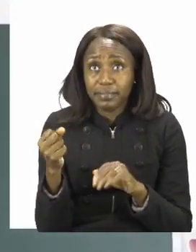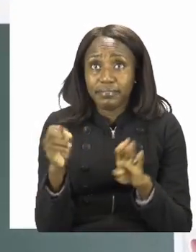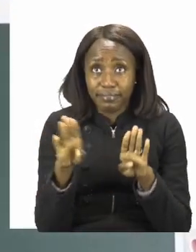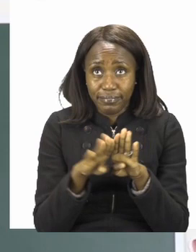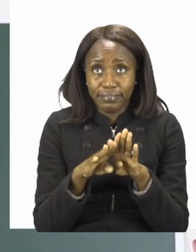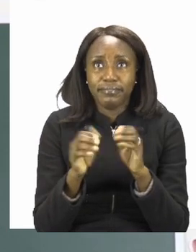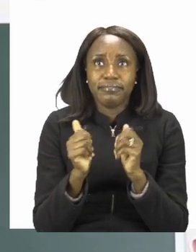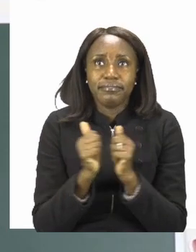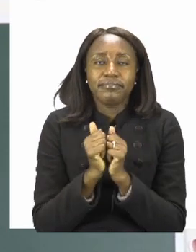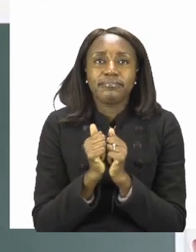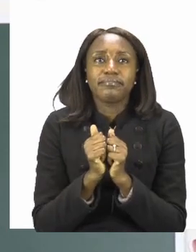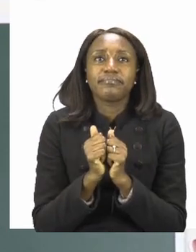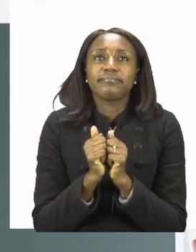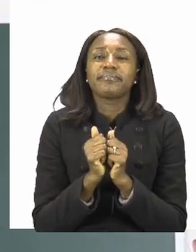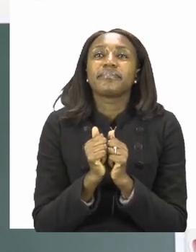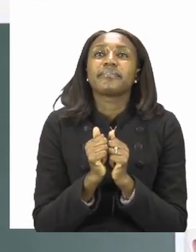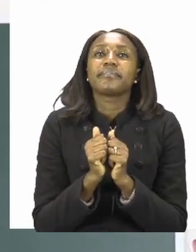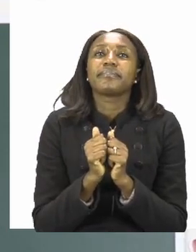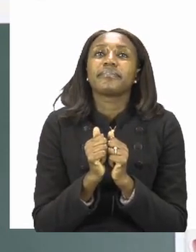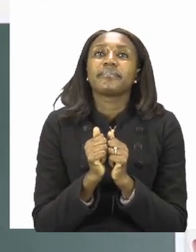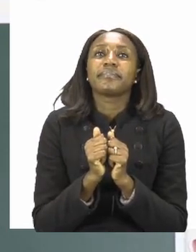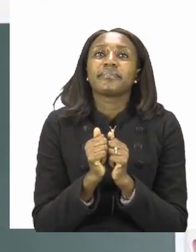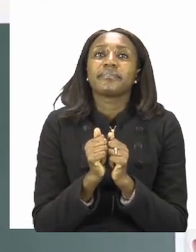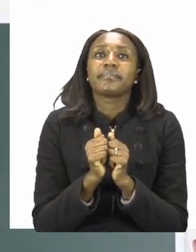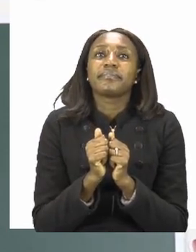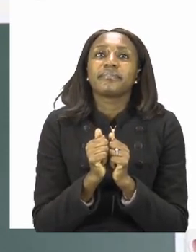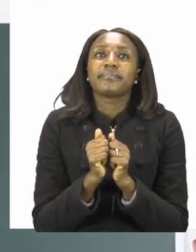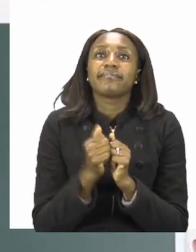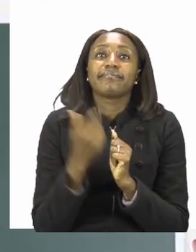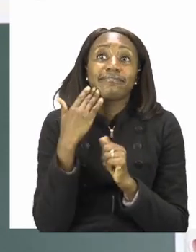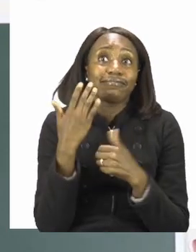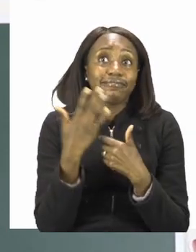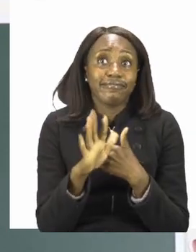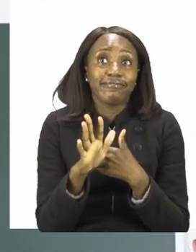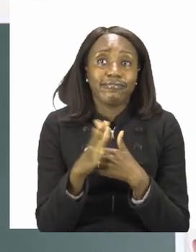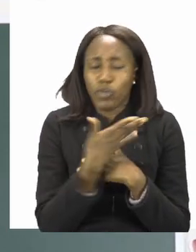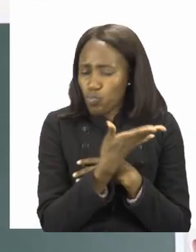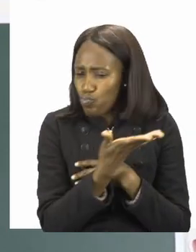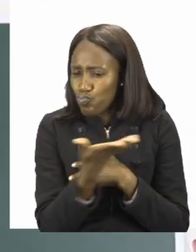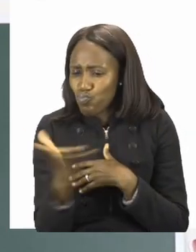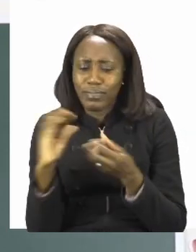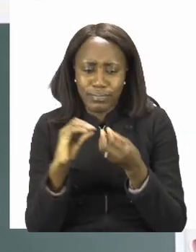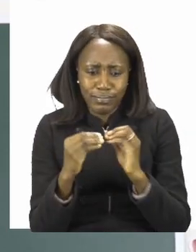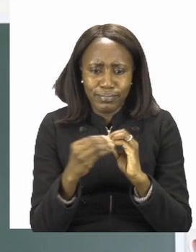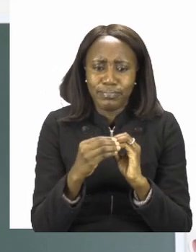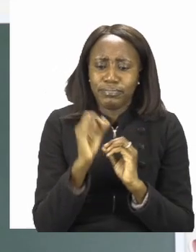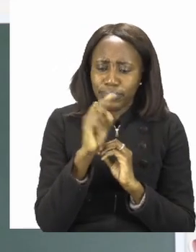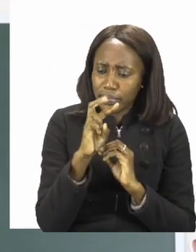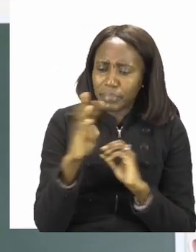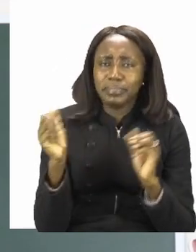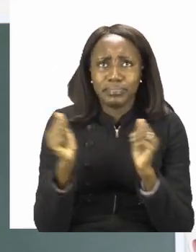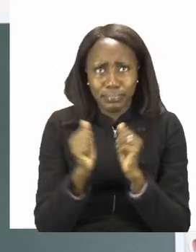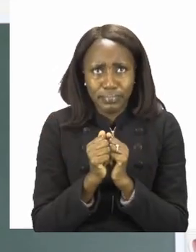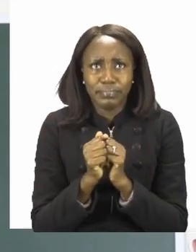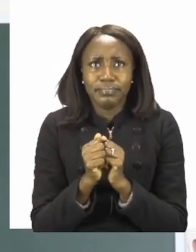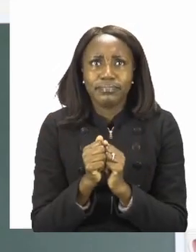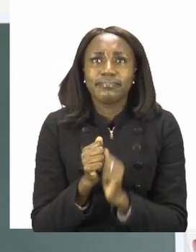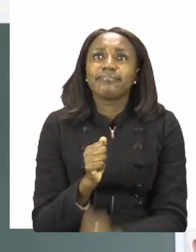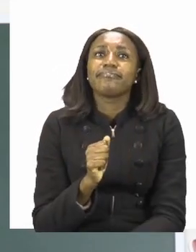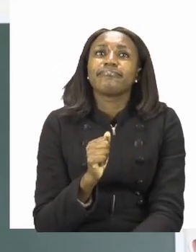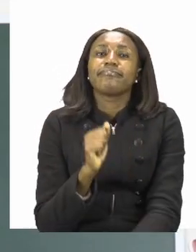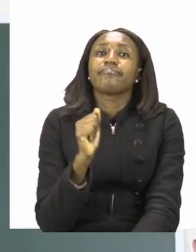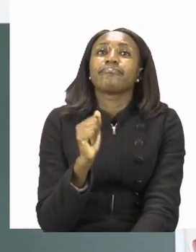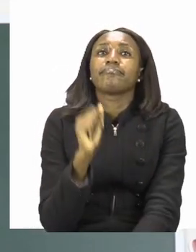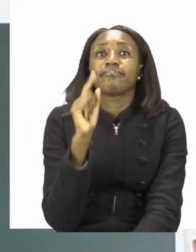can count, and when we are done, we're going to count all the numbers together. Let's go. We